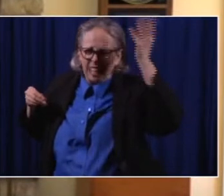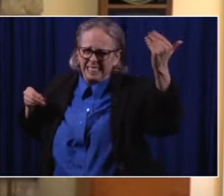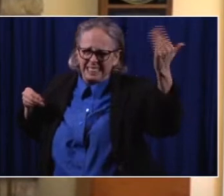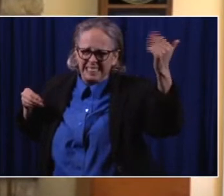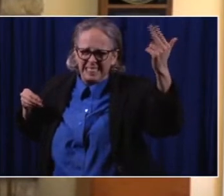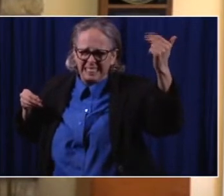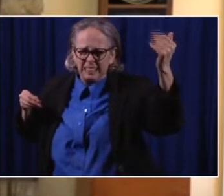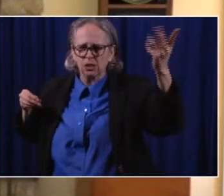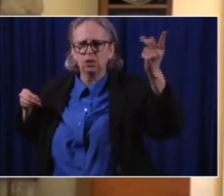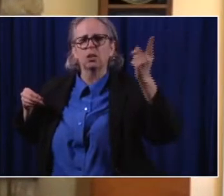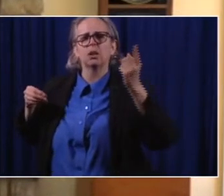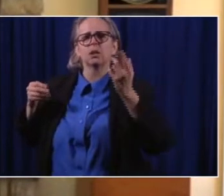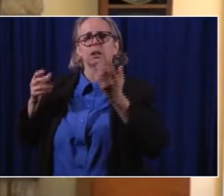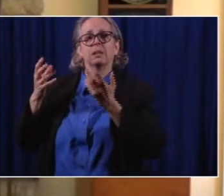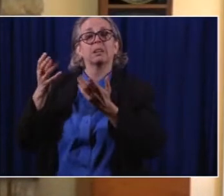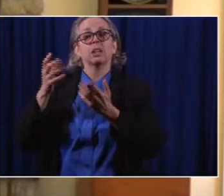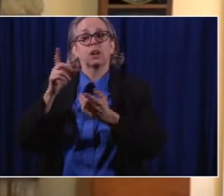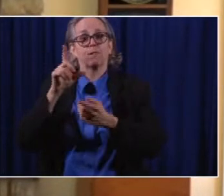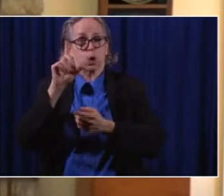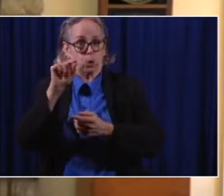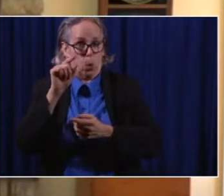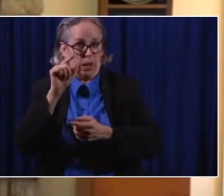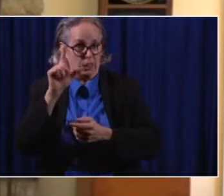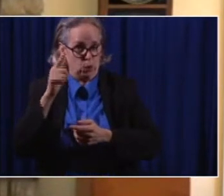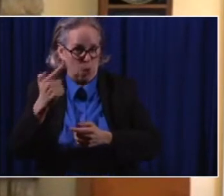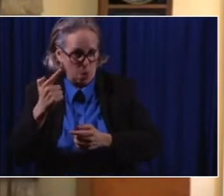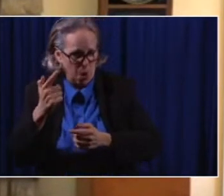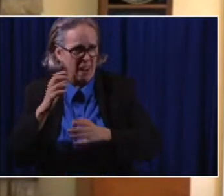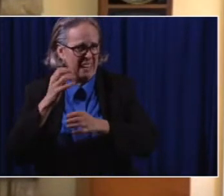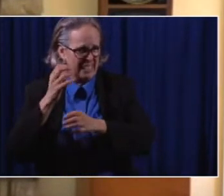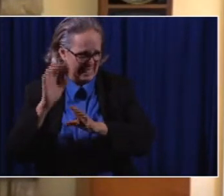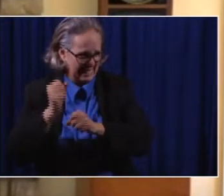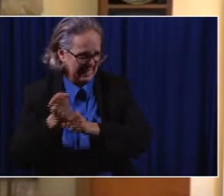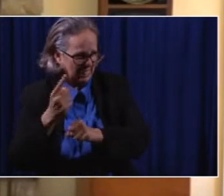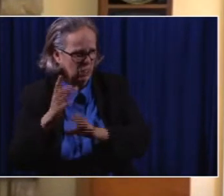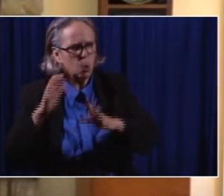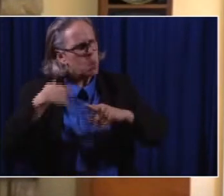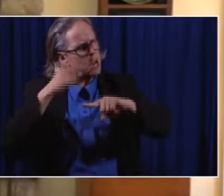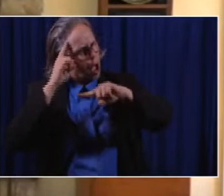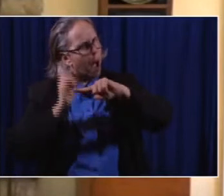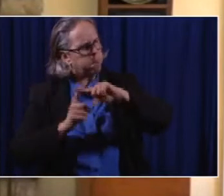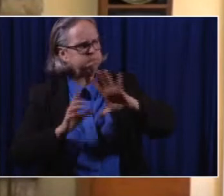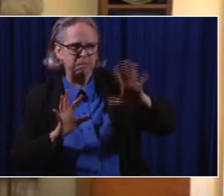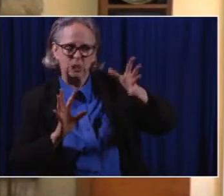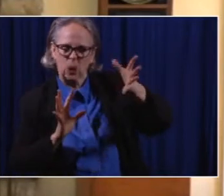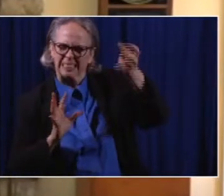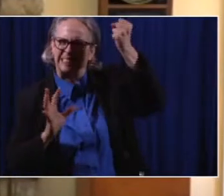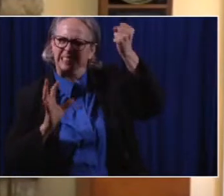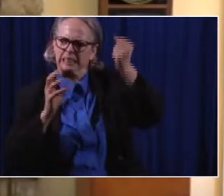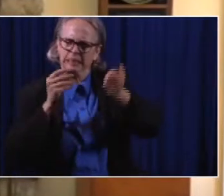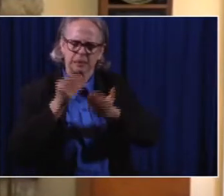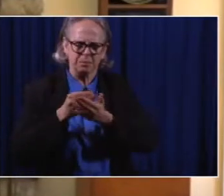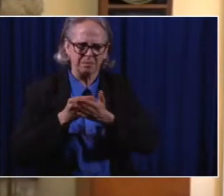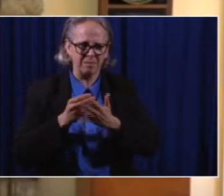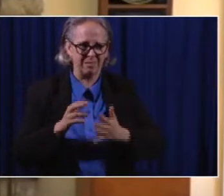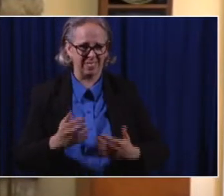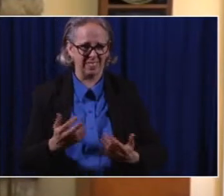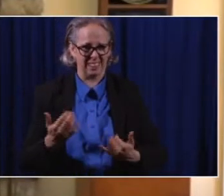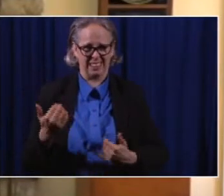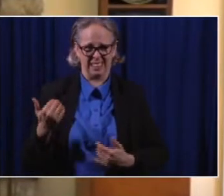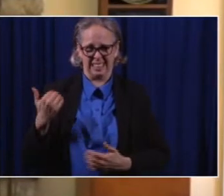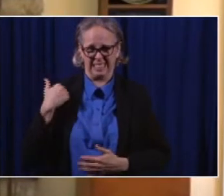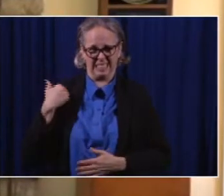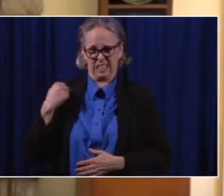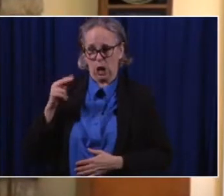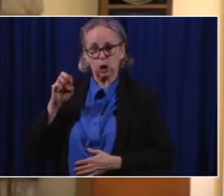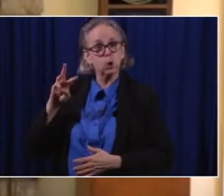year. Because even though I'm very optimistic of the news this week We hope to have the first batch of vaccine